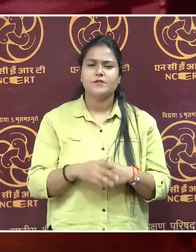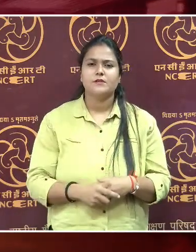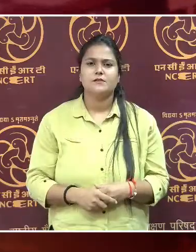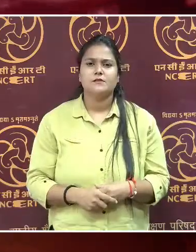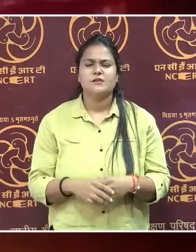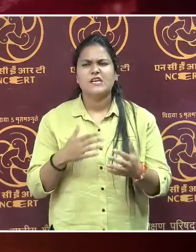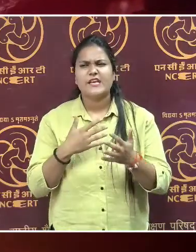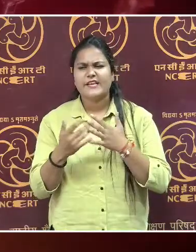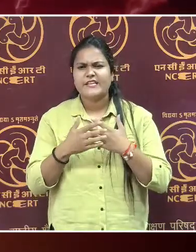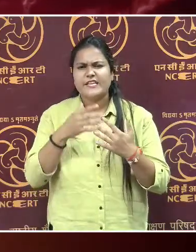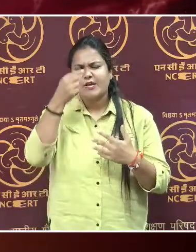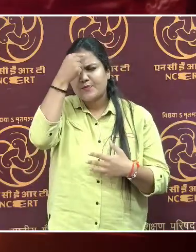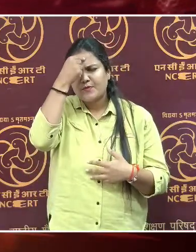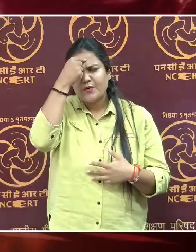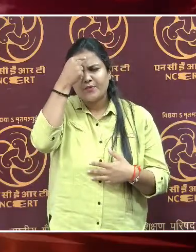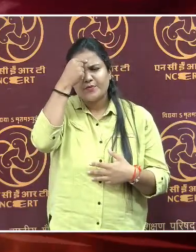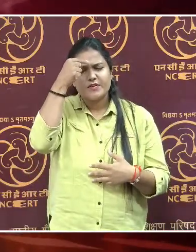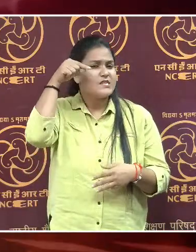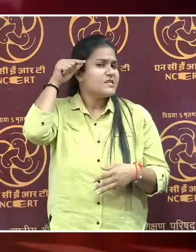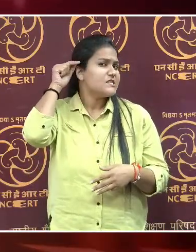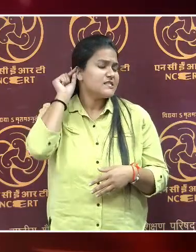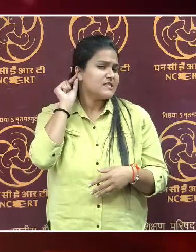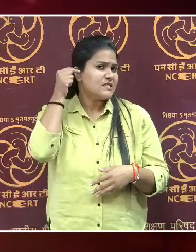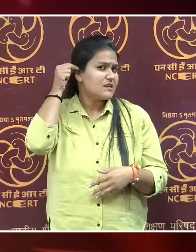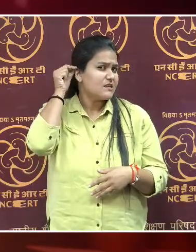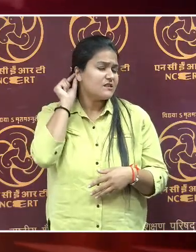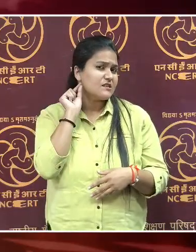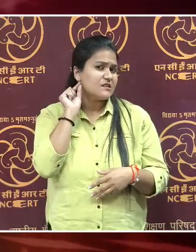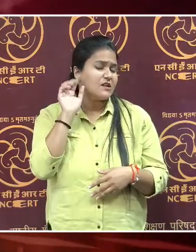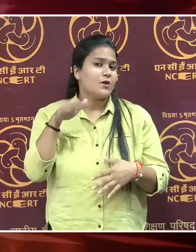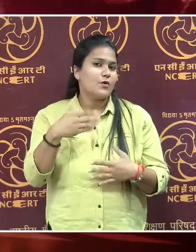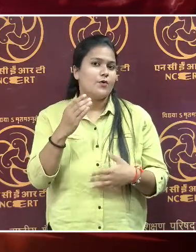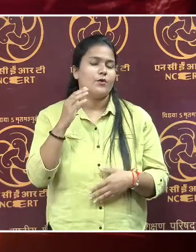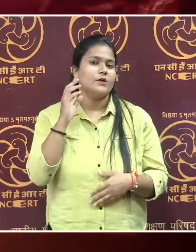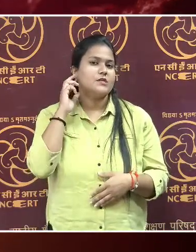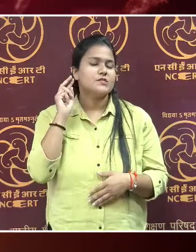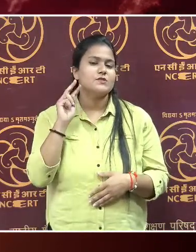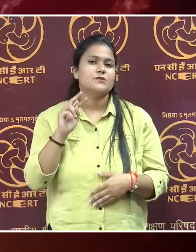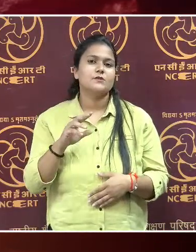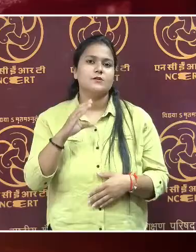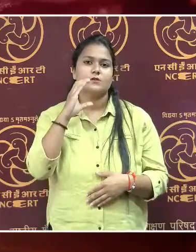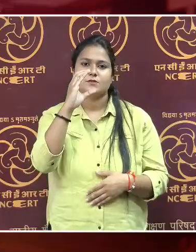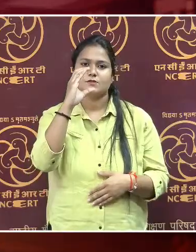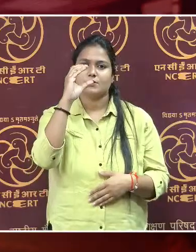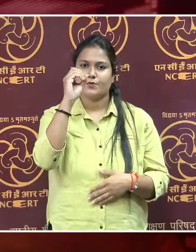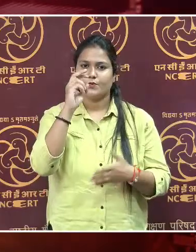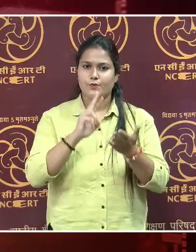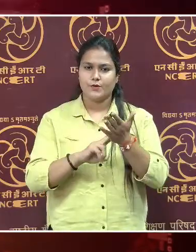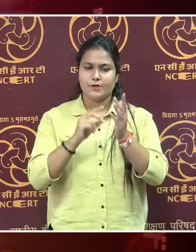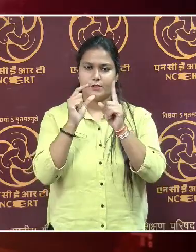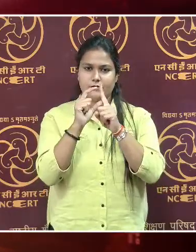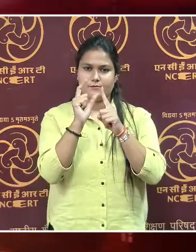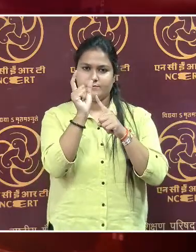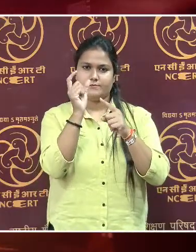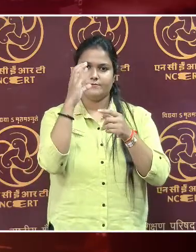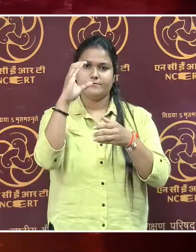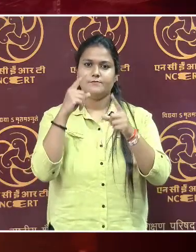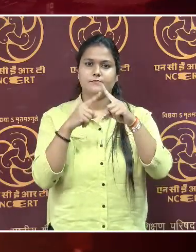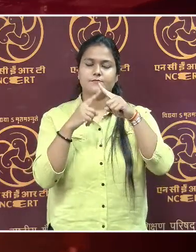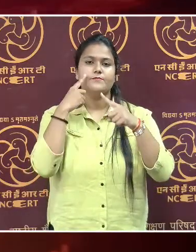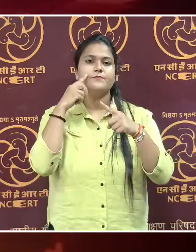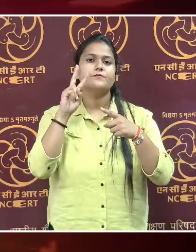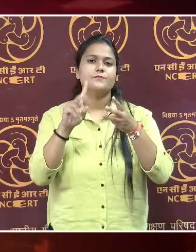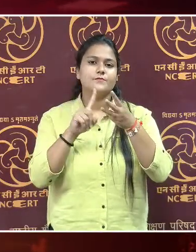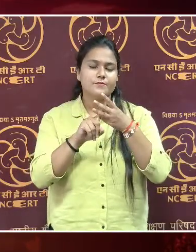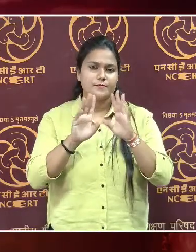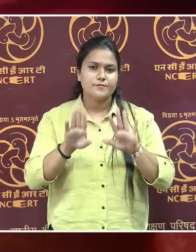there is any problem in the external ear, okay, we say that as a conductive hearing loss, and usually these conductive hearing loss are treatable